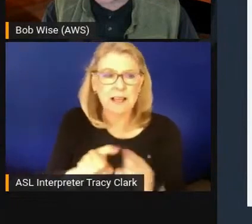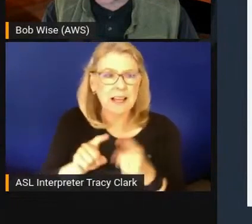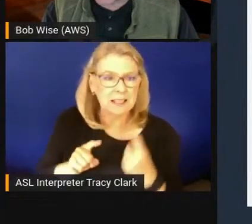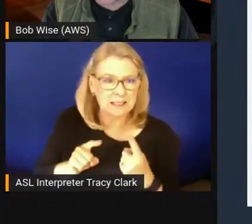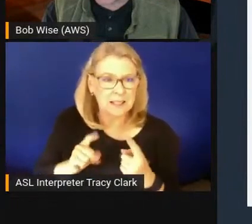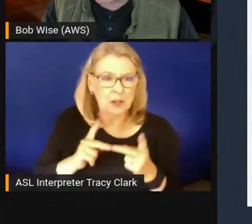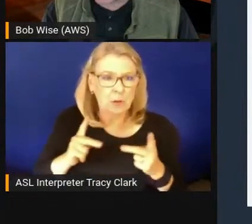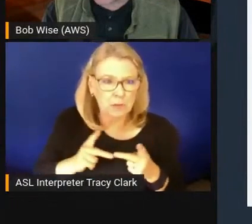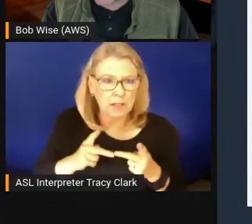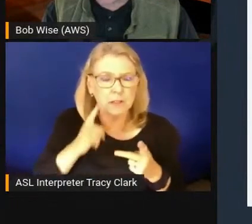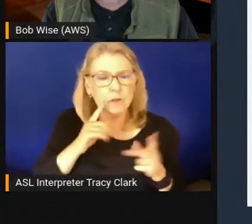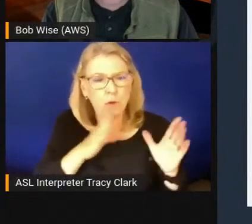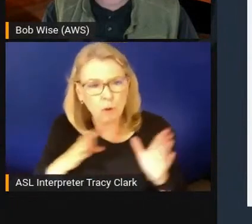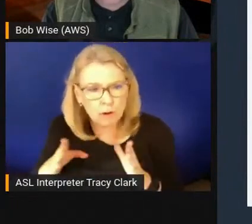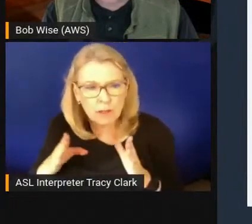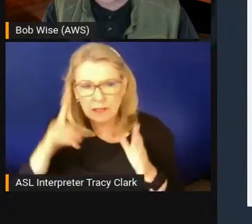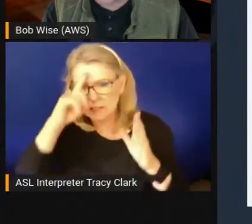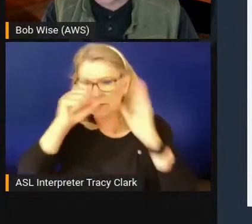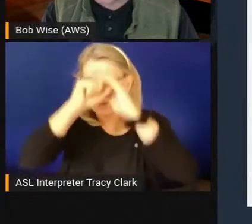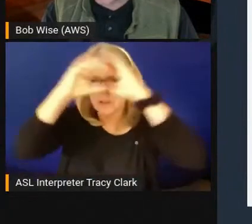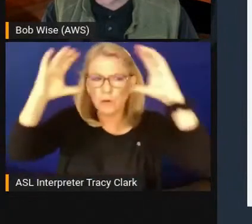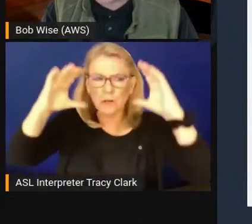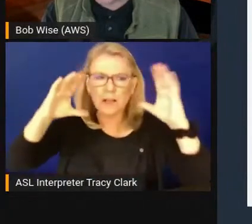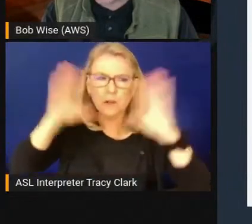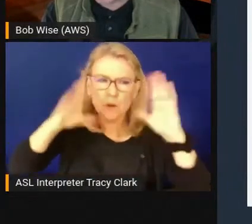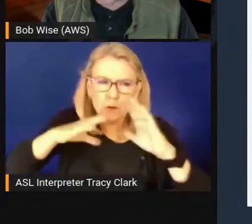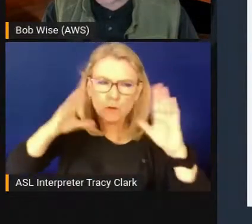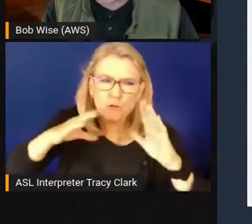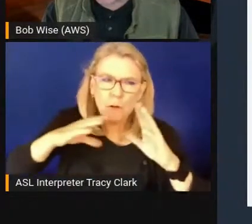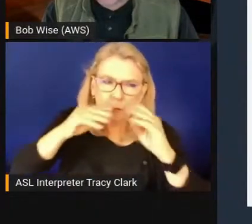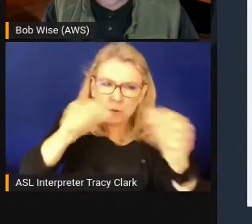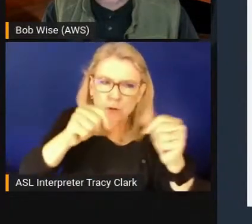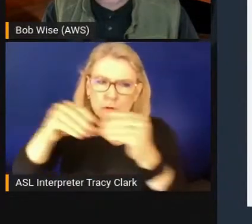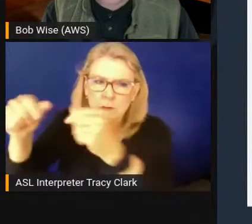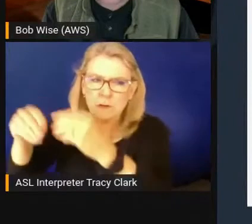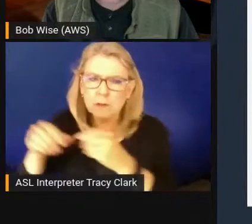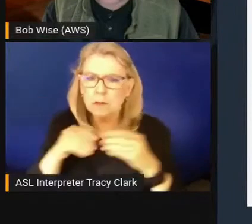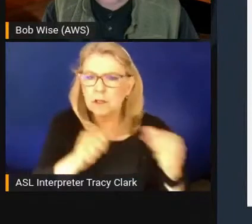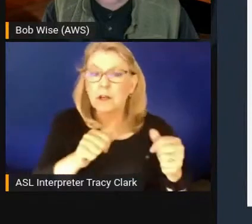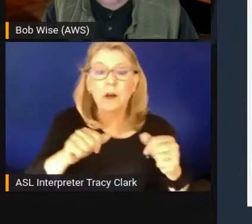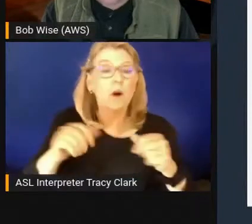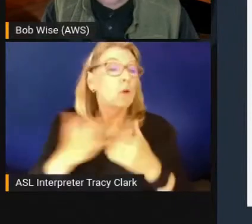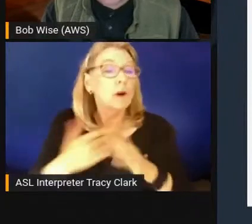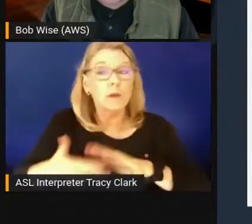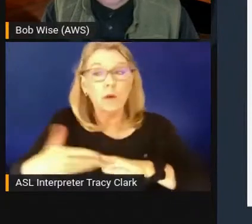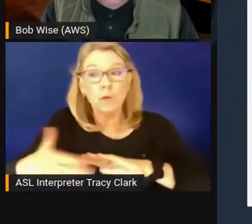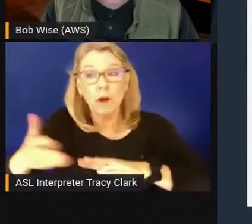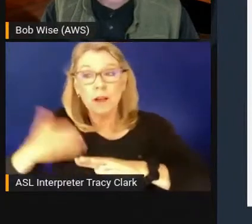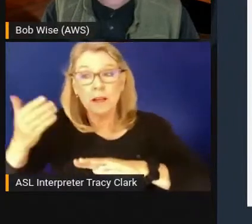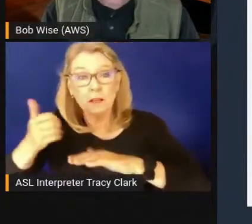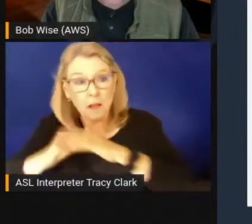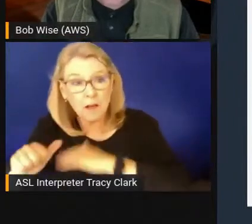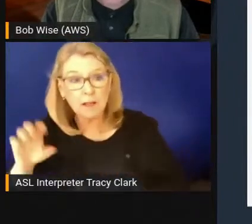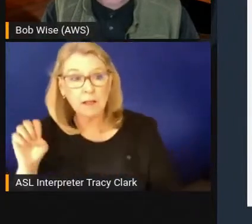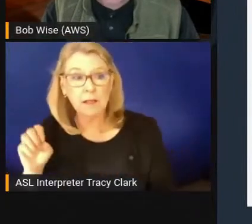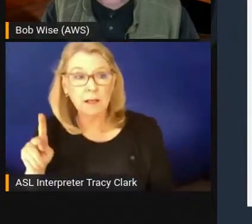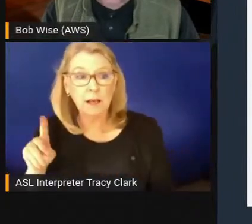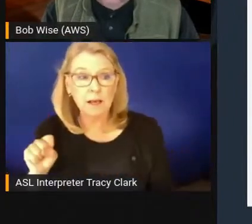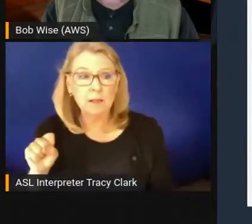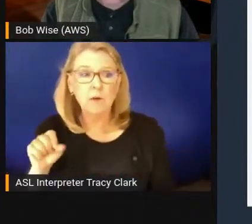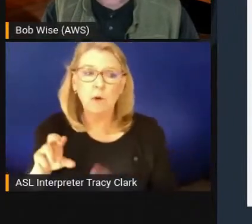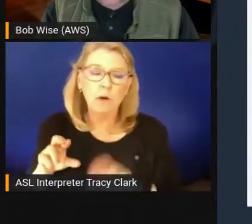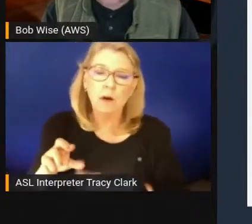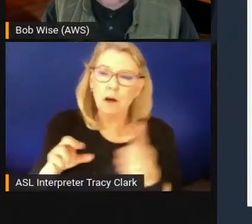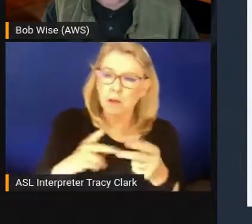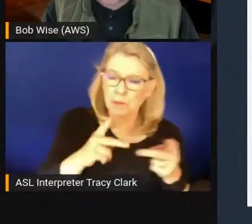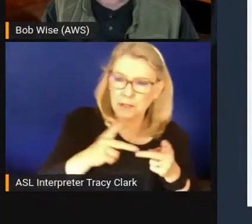troubleshoot Kubernetes applications, whether running on EKS or elsewhere. The EKS dashboard is hosted